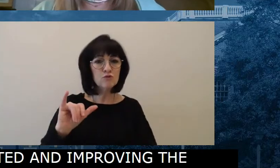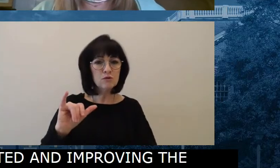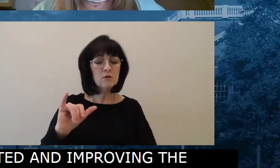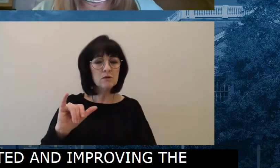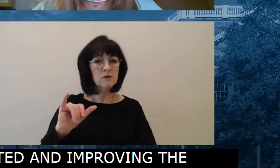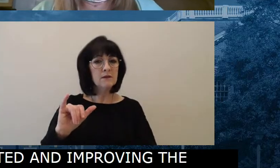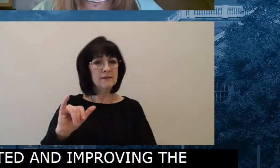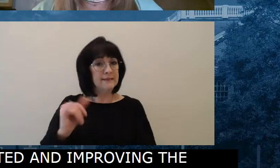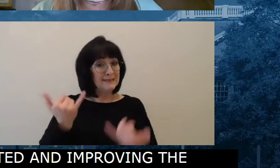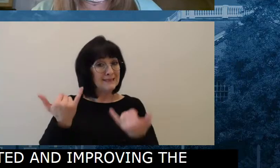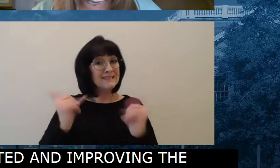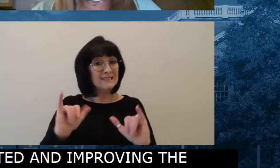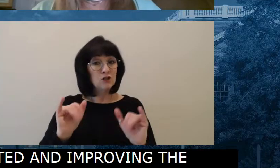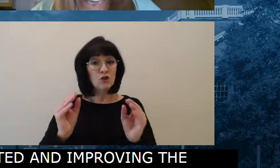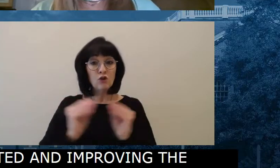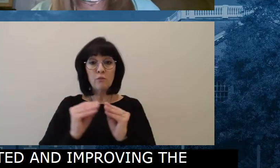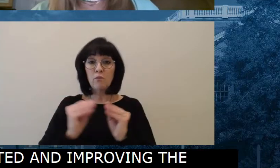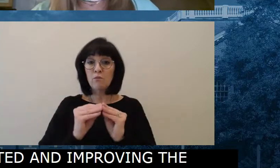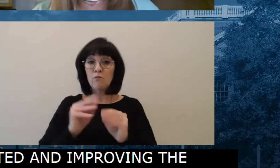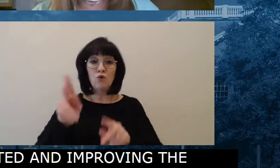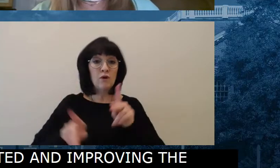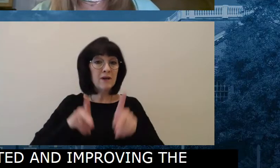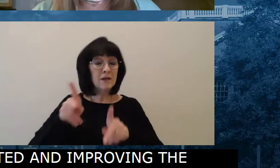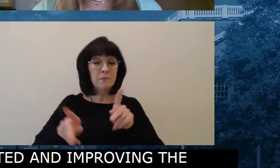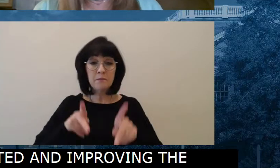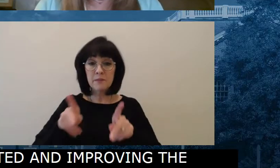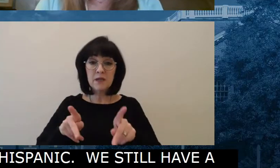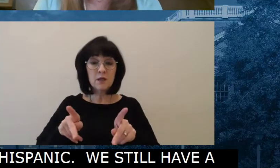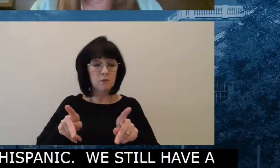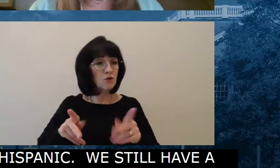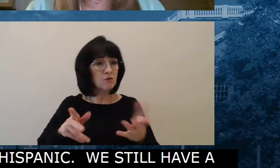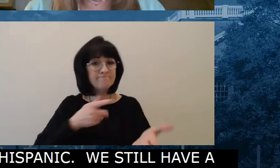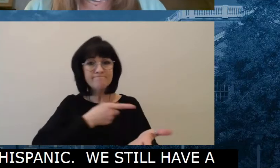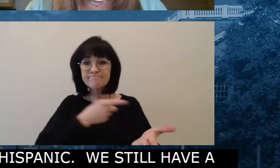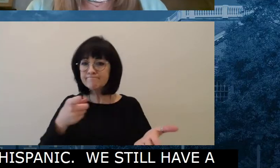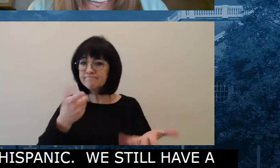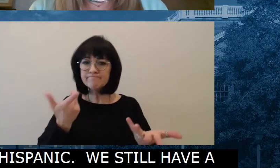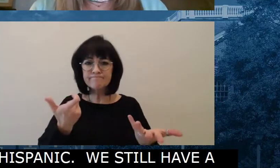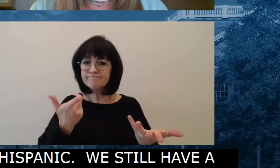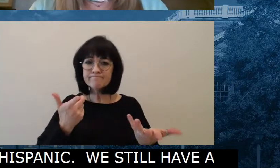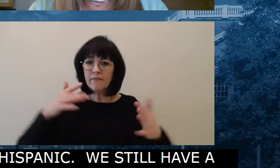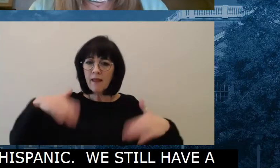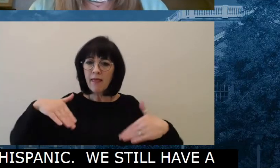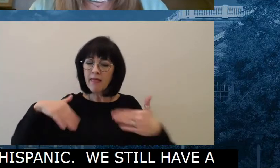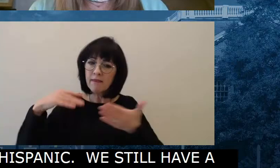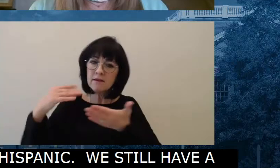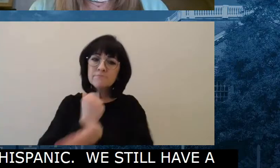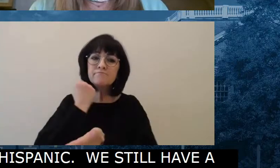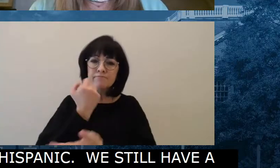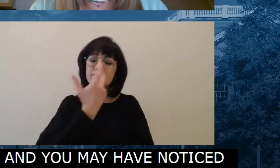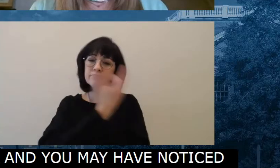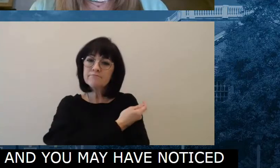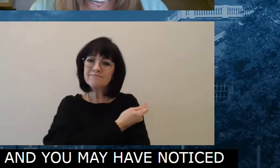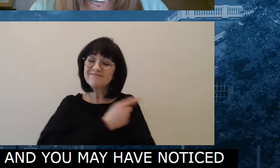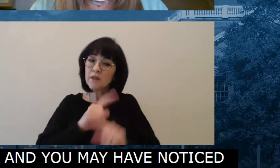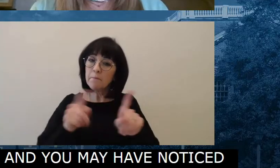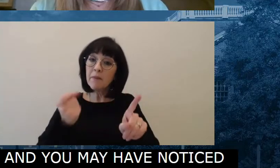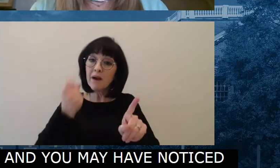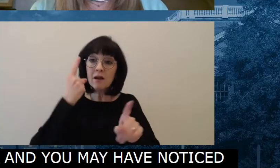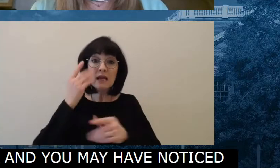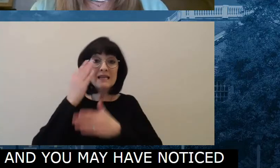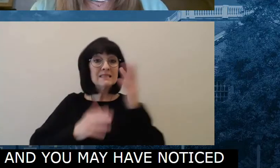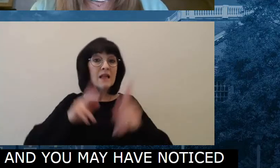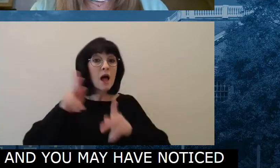noticed, that without information, and we're working with the pharmacies to get that race and ethnicity